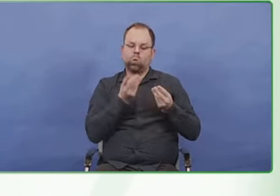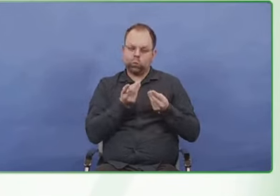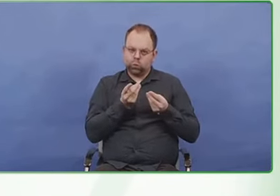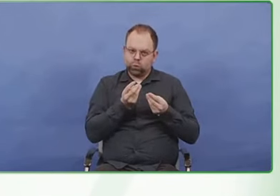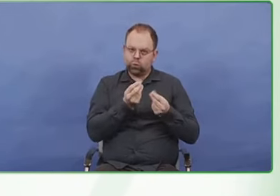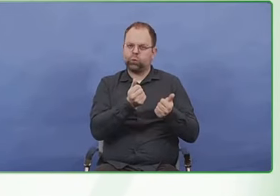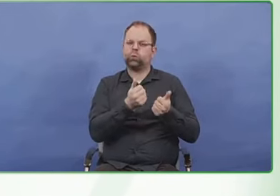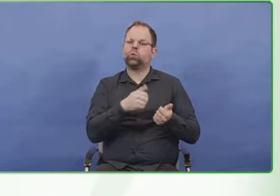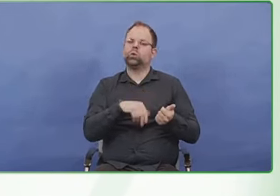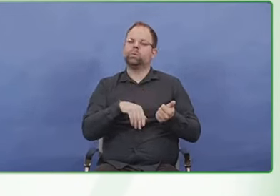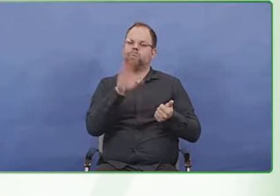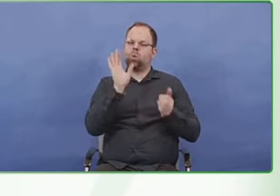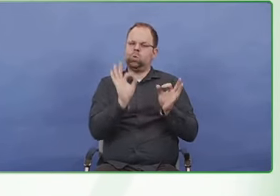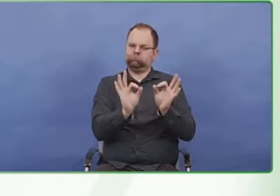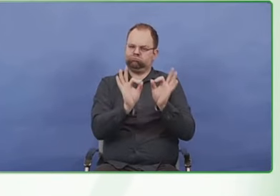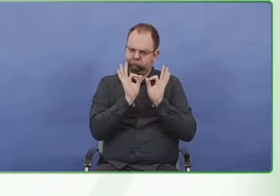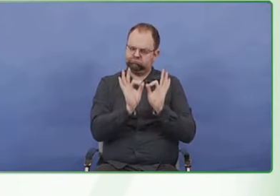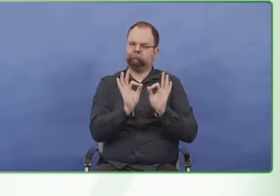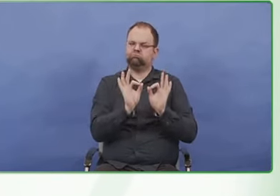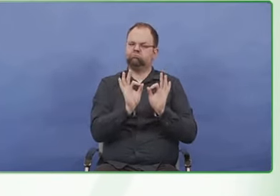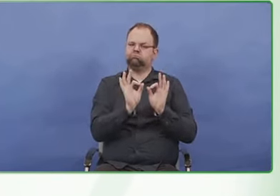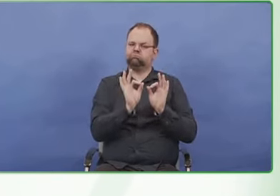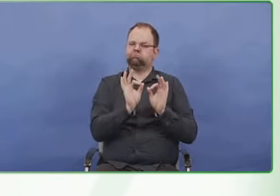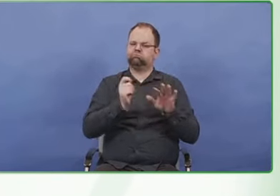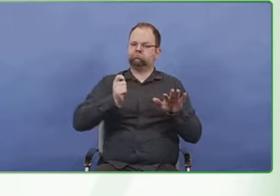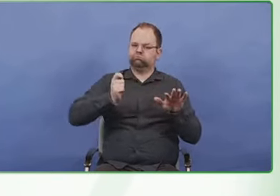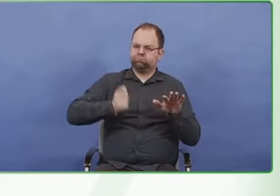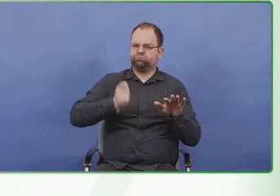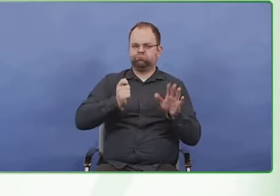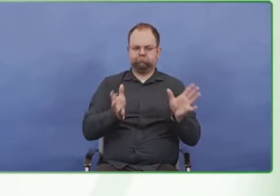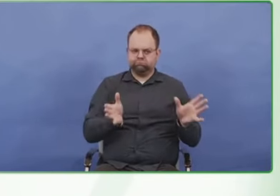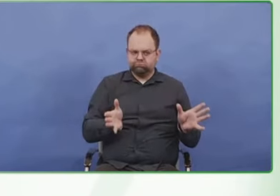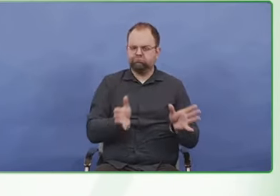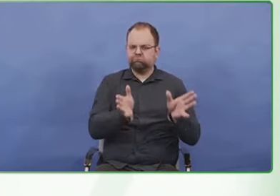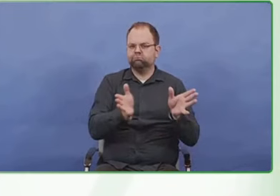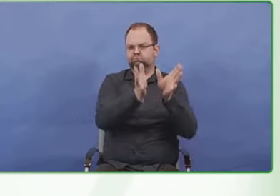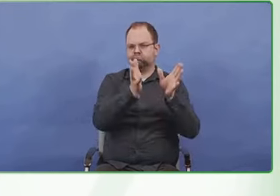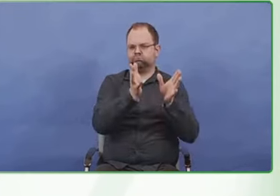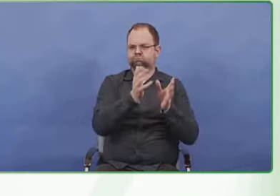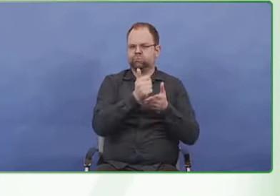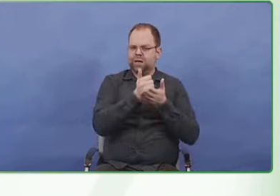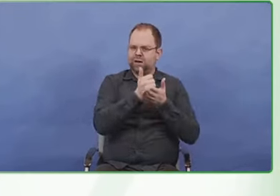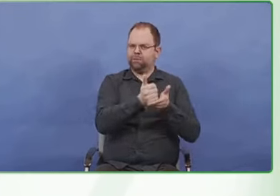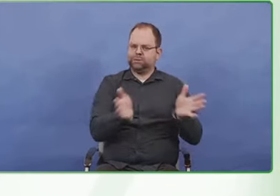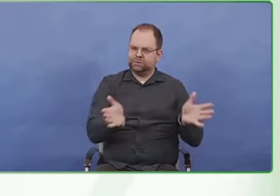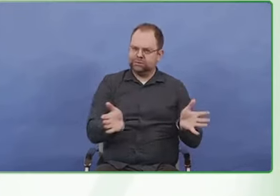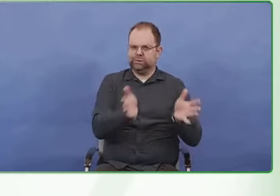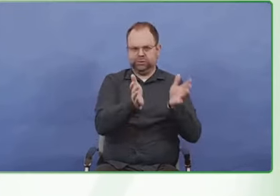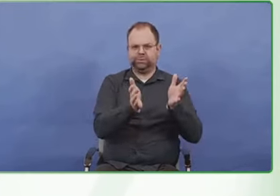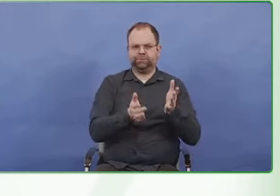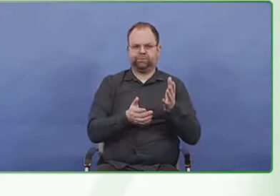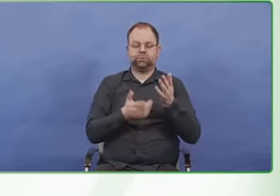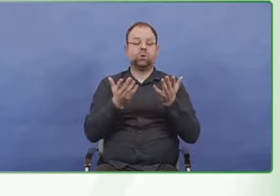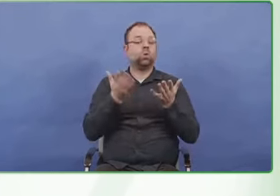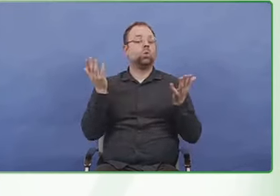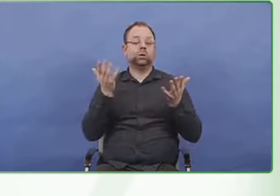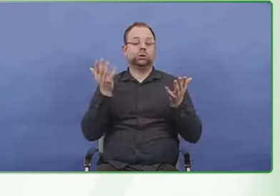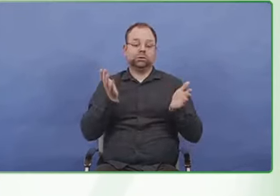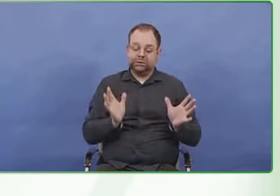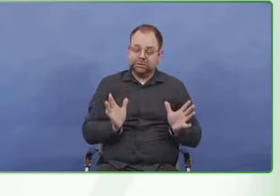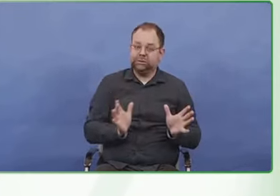regulations of a certain violator, the more considerate the measure taken against that violator would